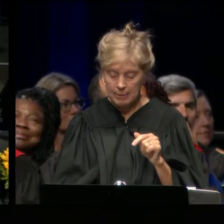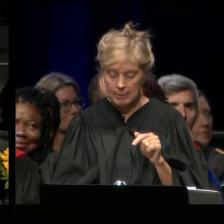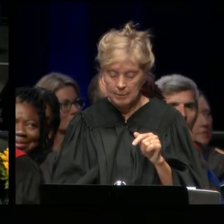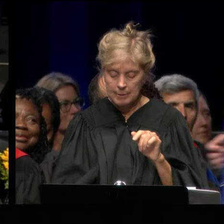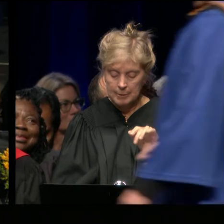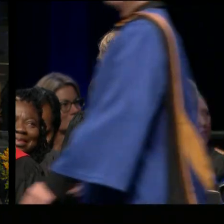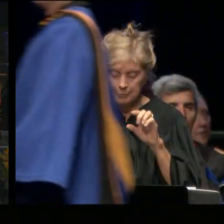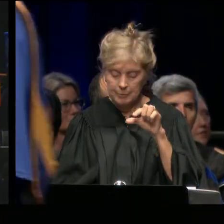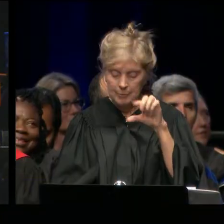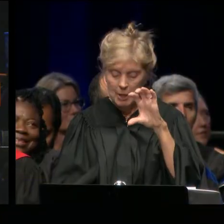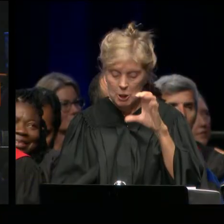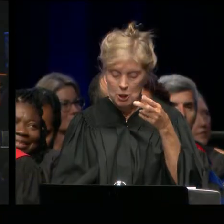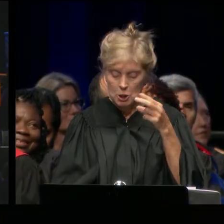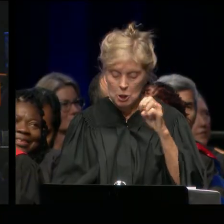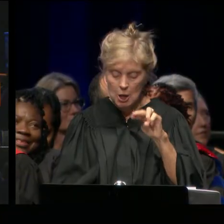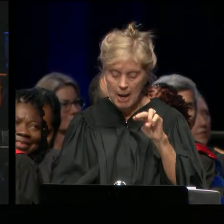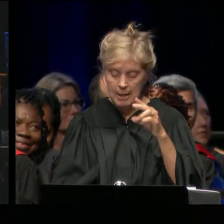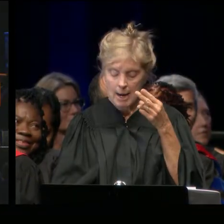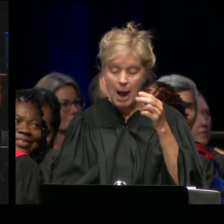Chenhao Fang.